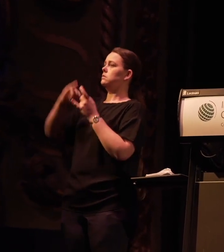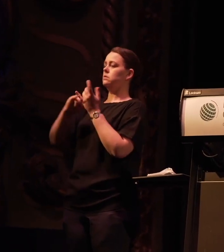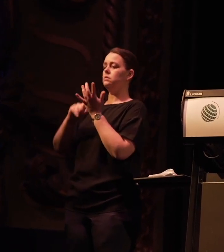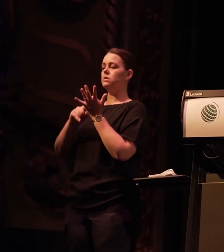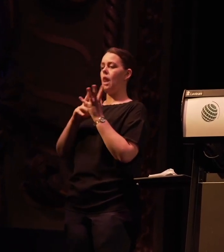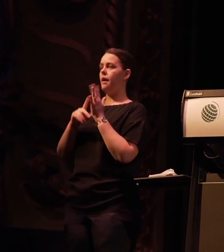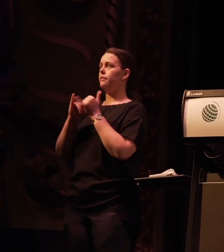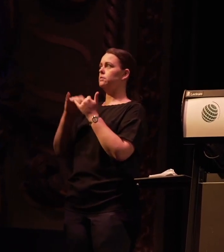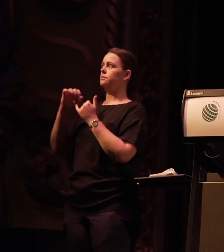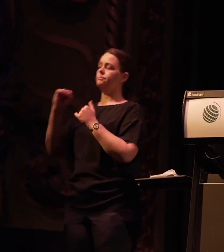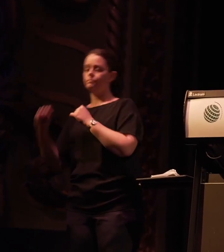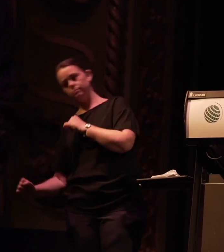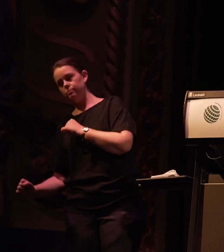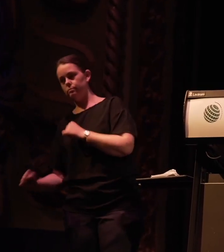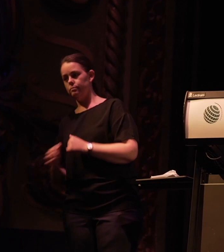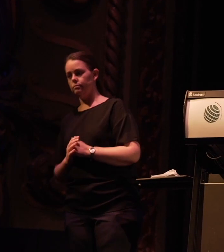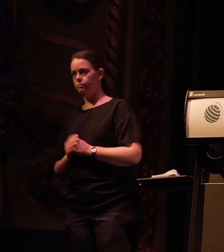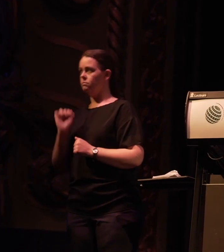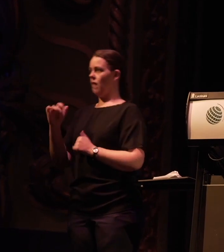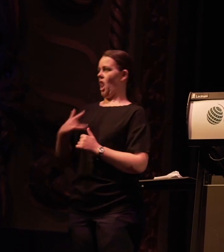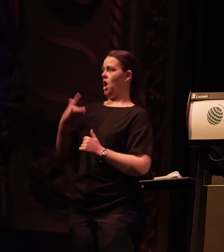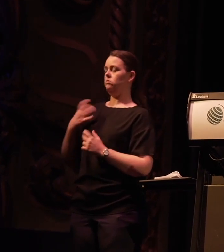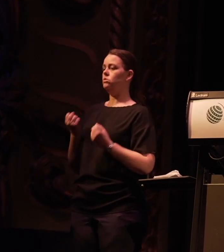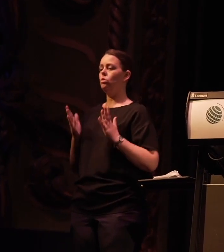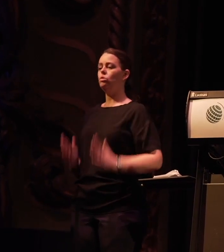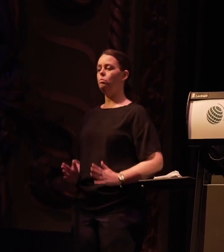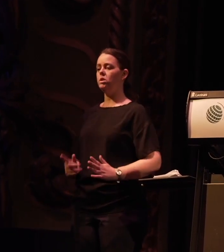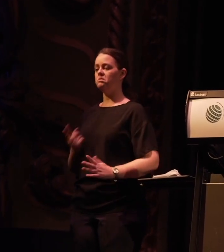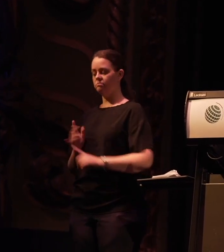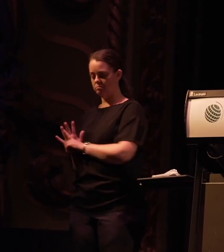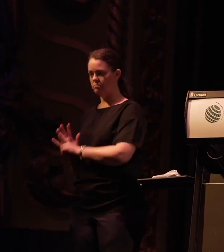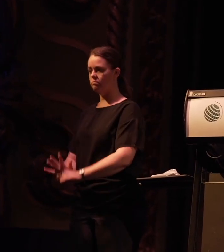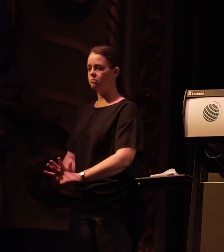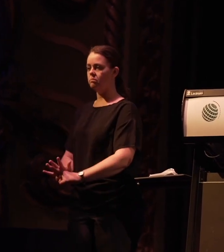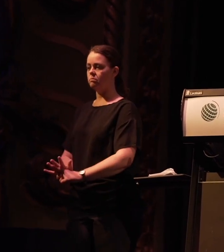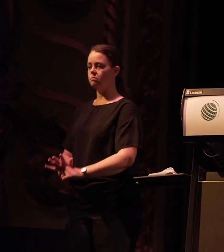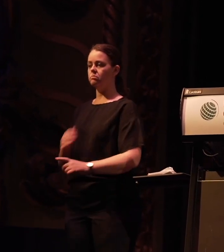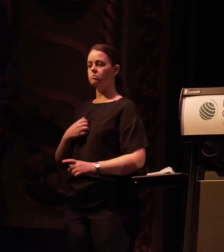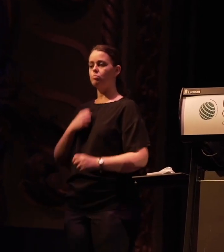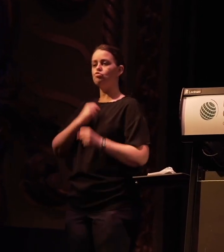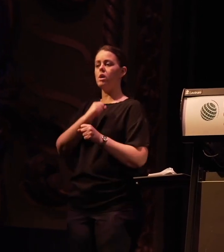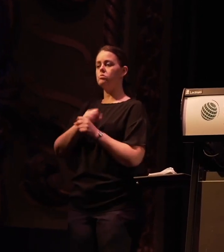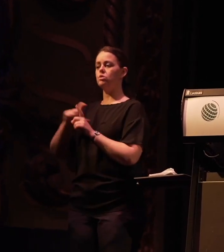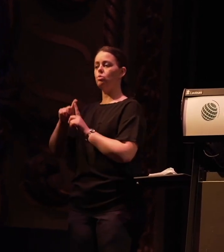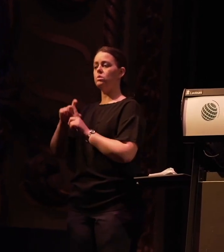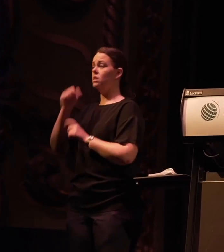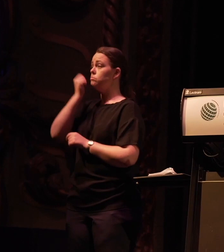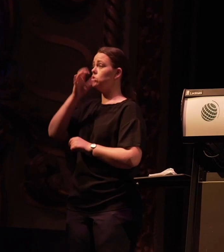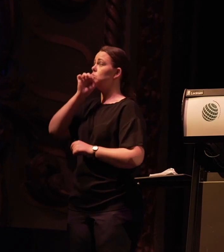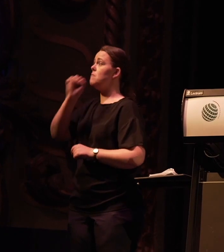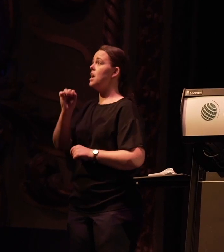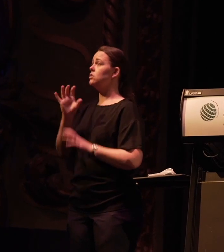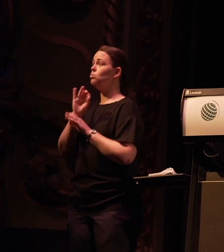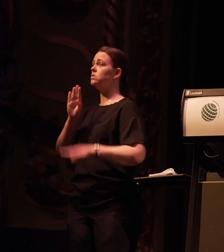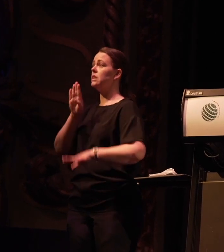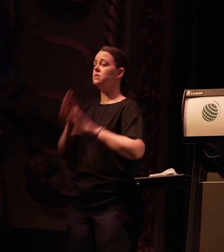and dehumanized, dispossessed and degraded. I'm the granddaughter of an Aboriginal man who was not recognized as a citizen of